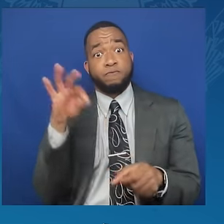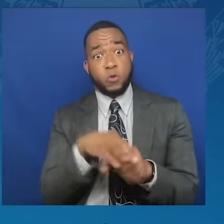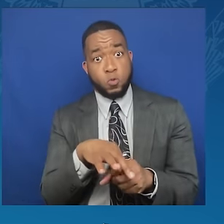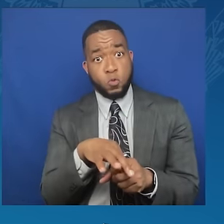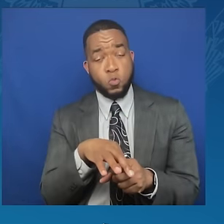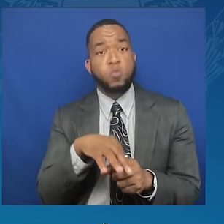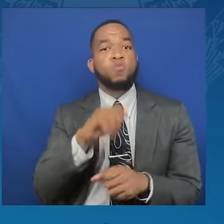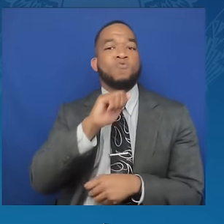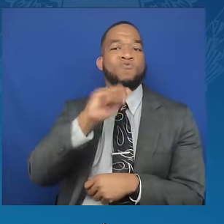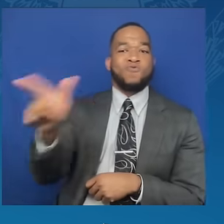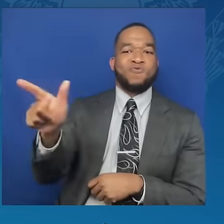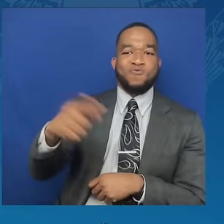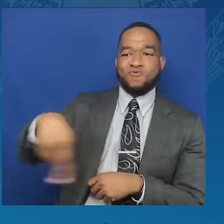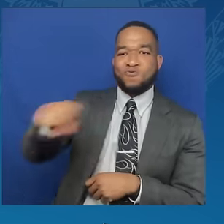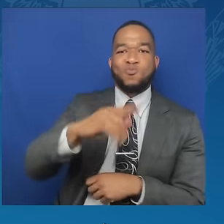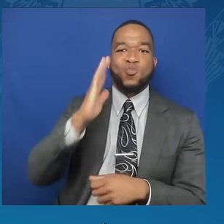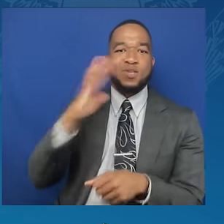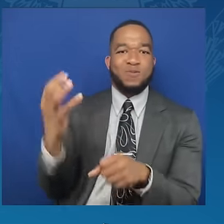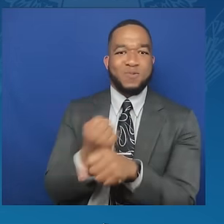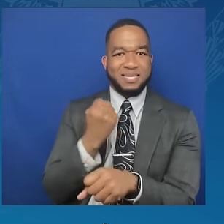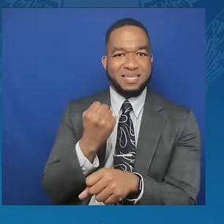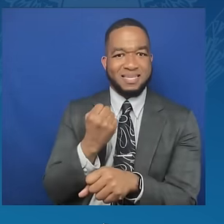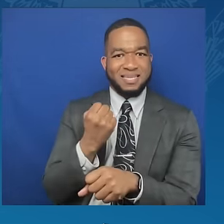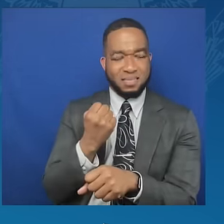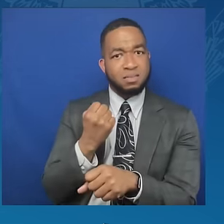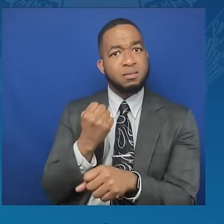is uplifting all of America.